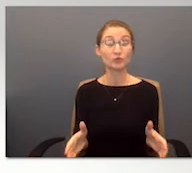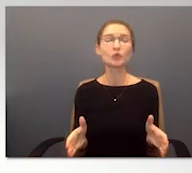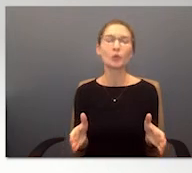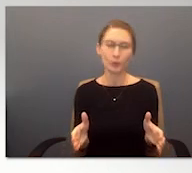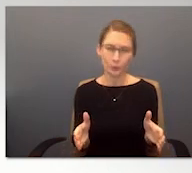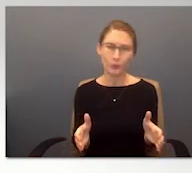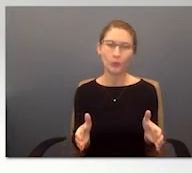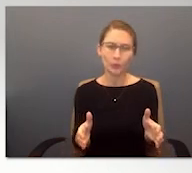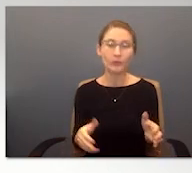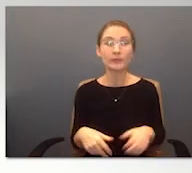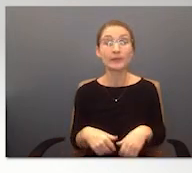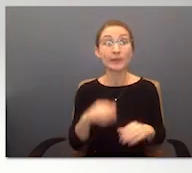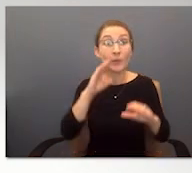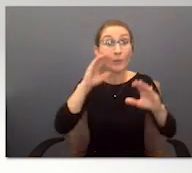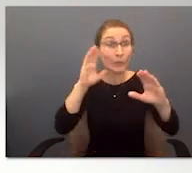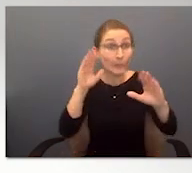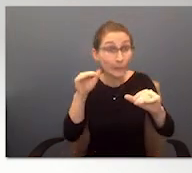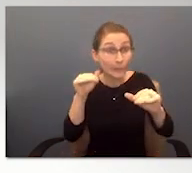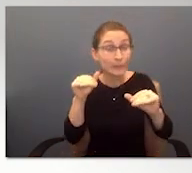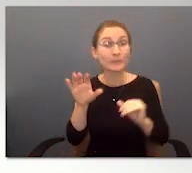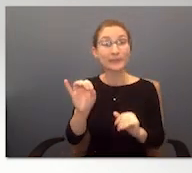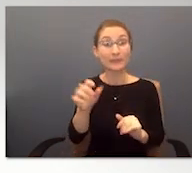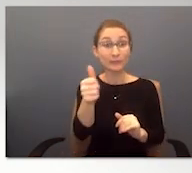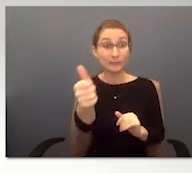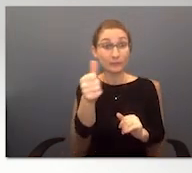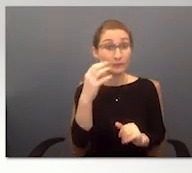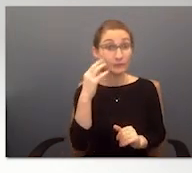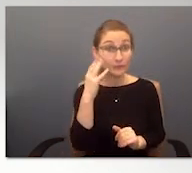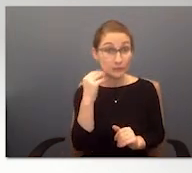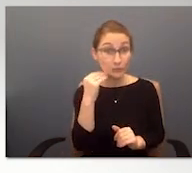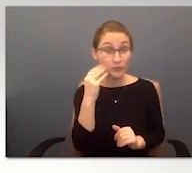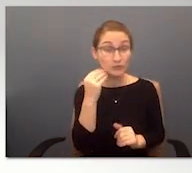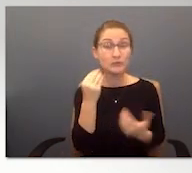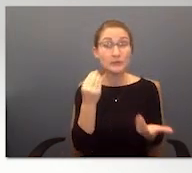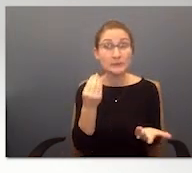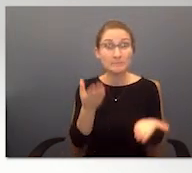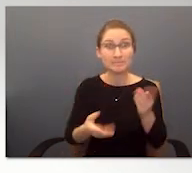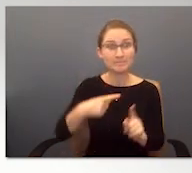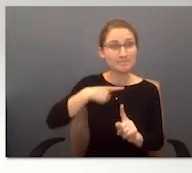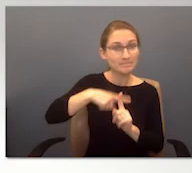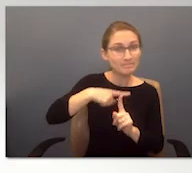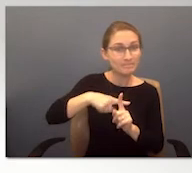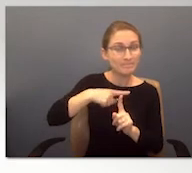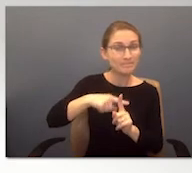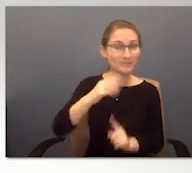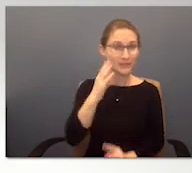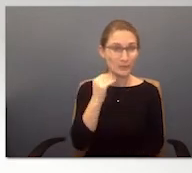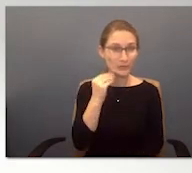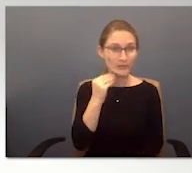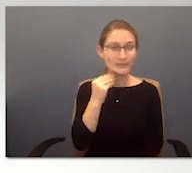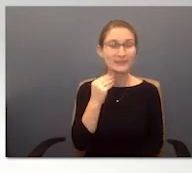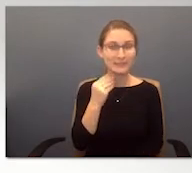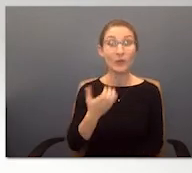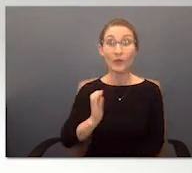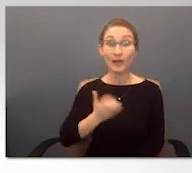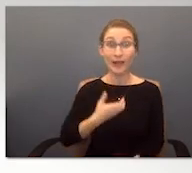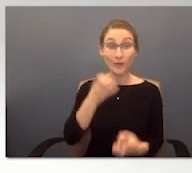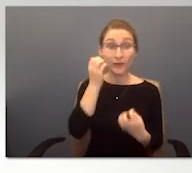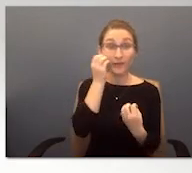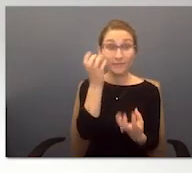WellCare. And we hope that if you've been experiencing it, that you've had good experiences, because our